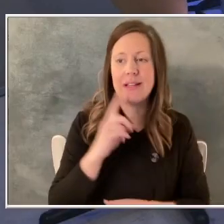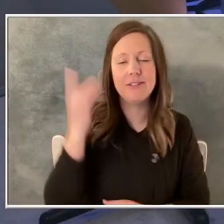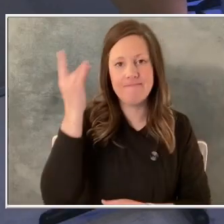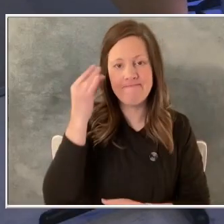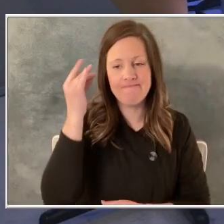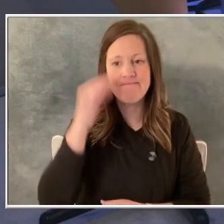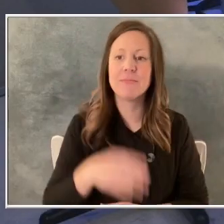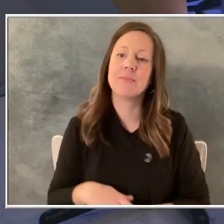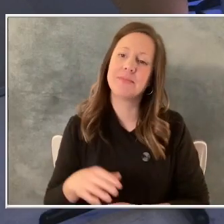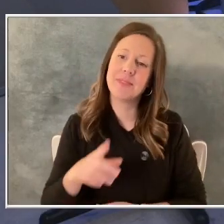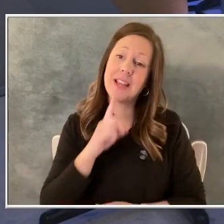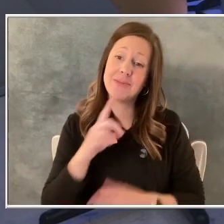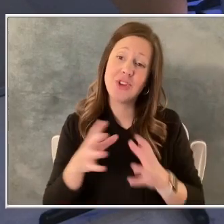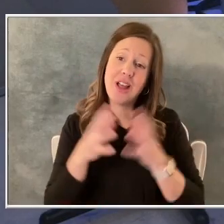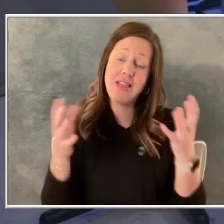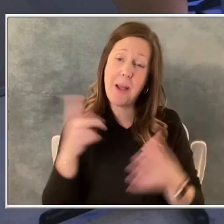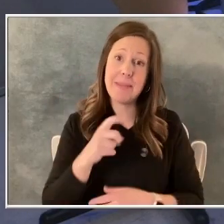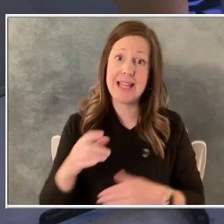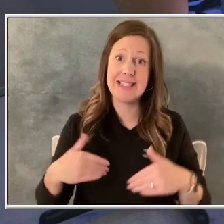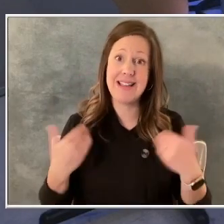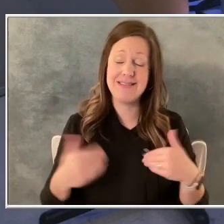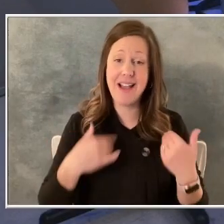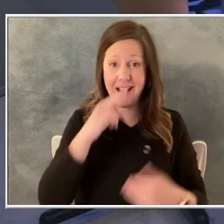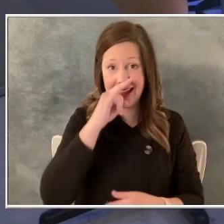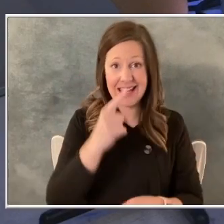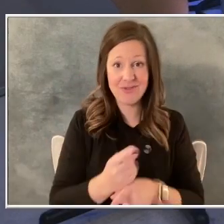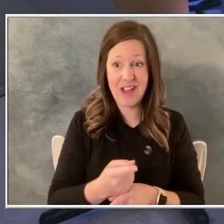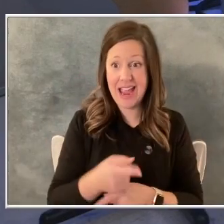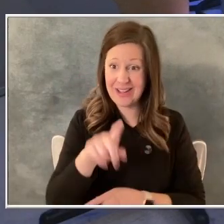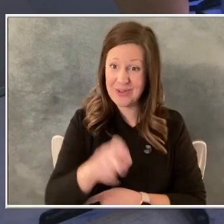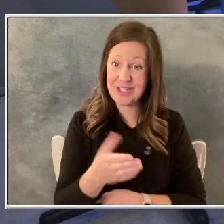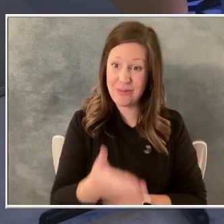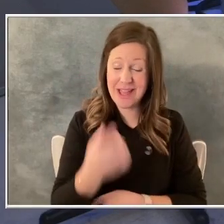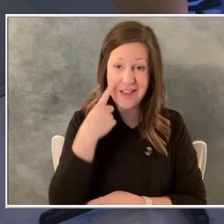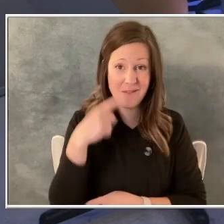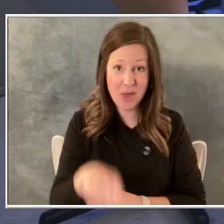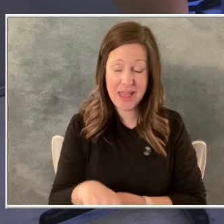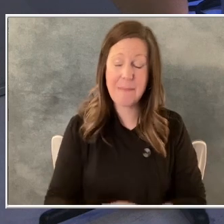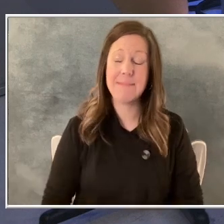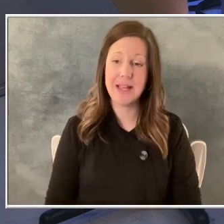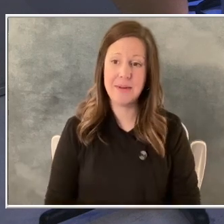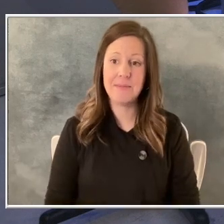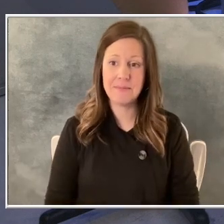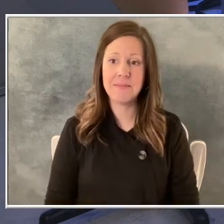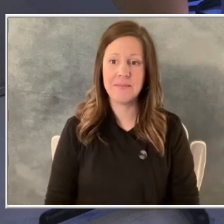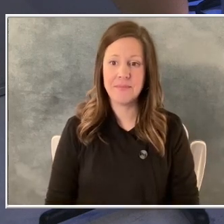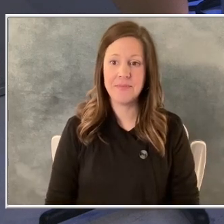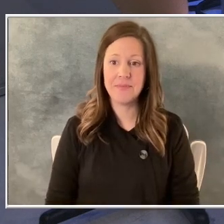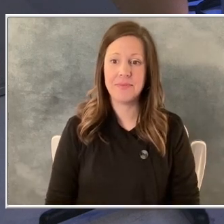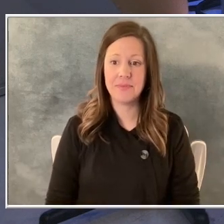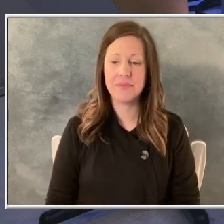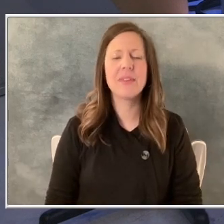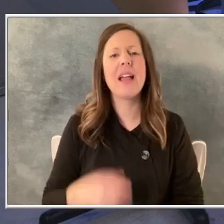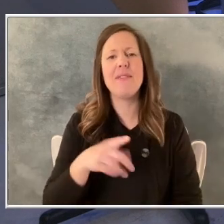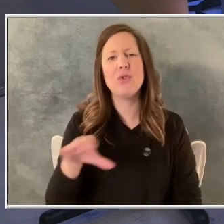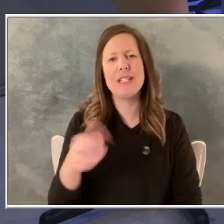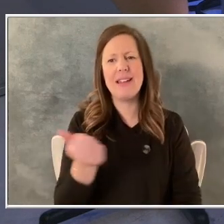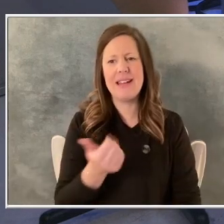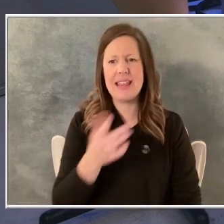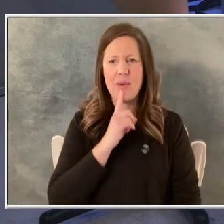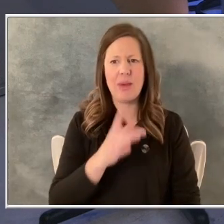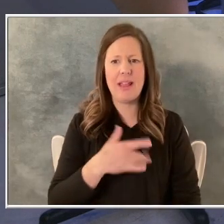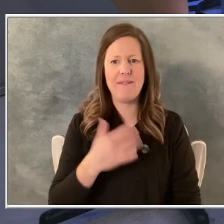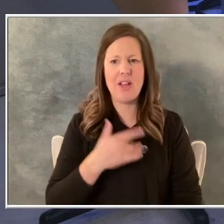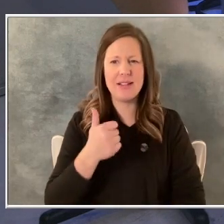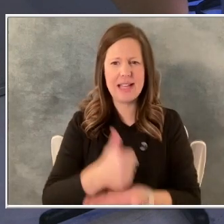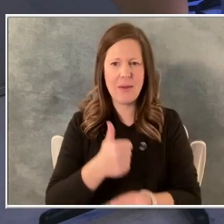have 2 young kids that you really need to be there for long term. Yeah. Have you done anything in particular that you've found to be helpful? Any advice you